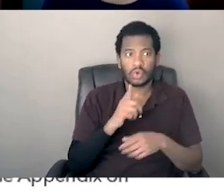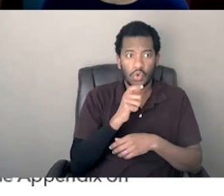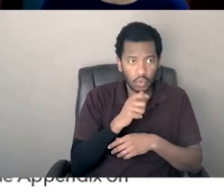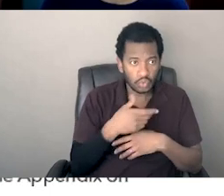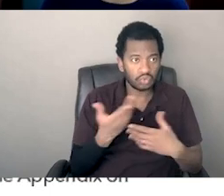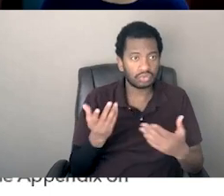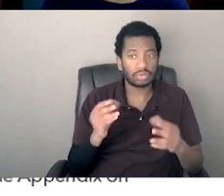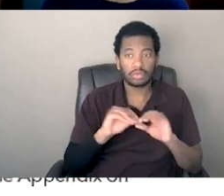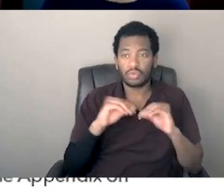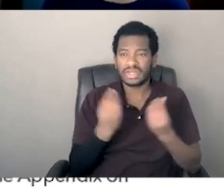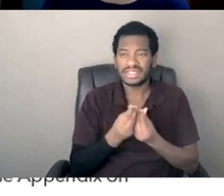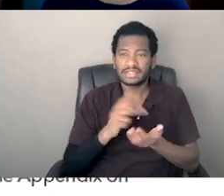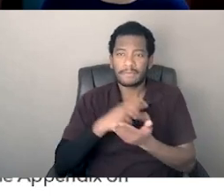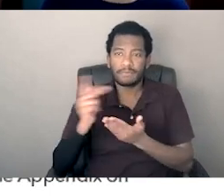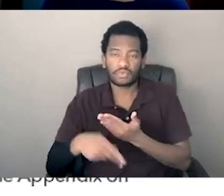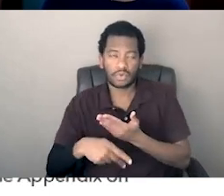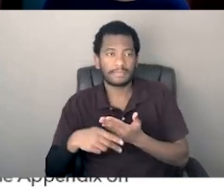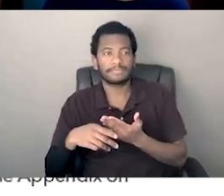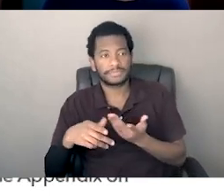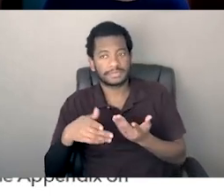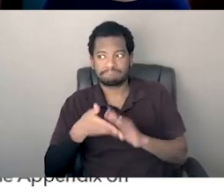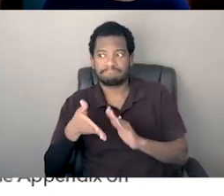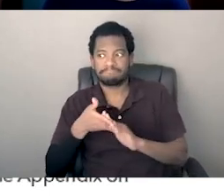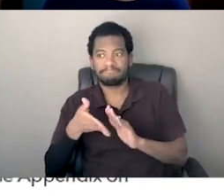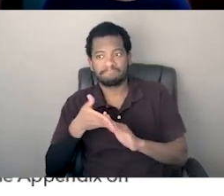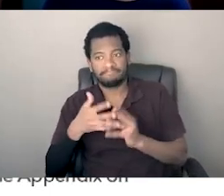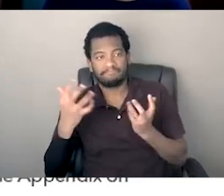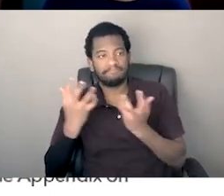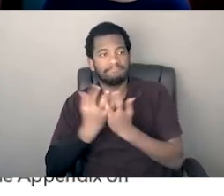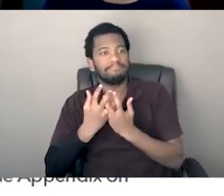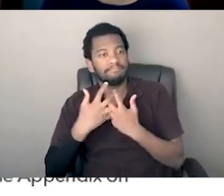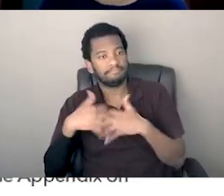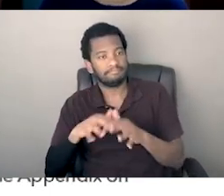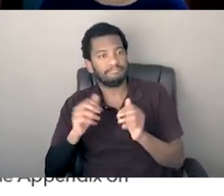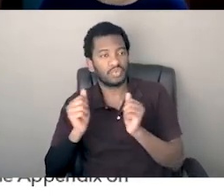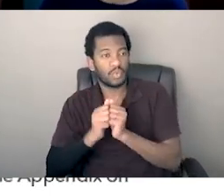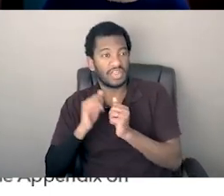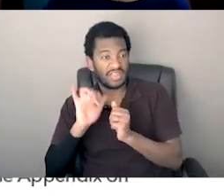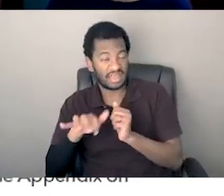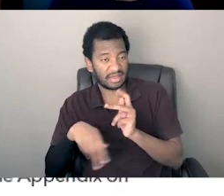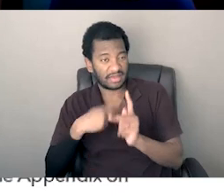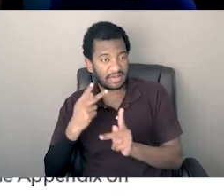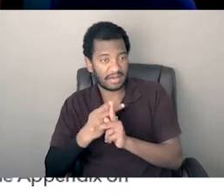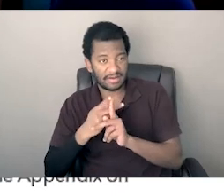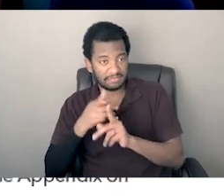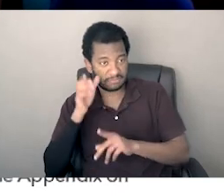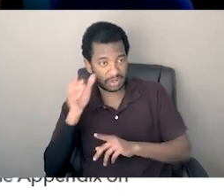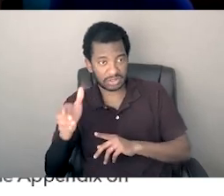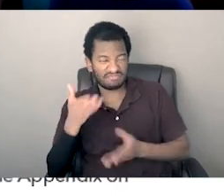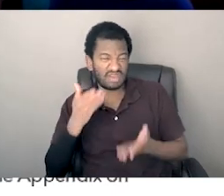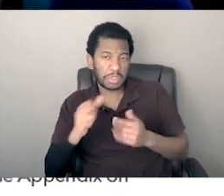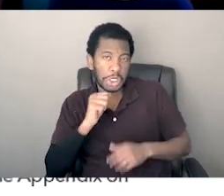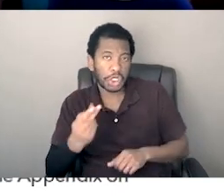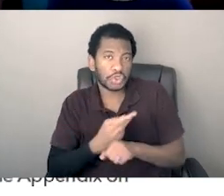organizations and programs that are operating in this way, aligned with this way of thinking of well-being, may not be using this language.